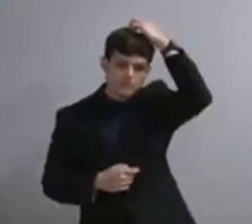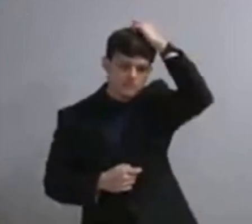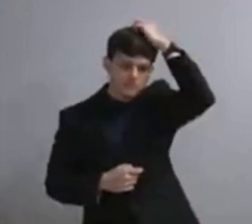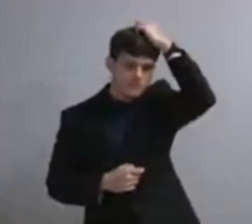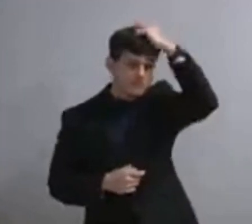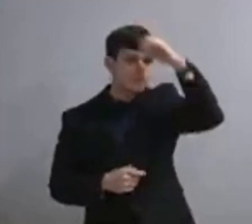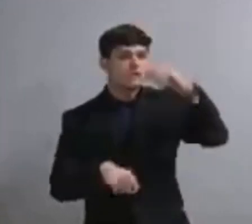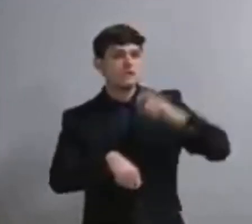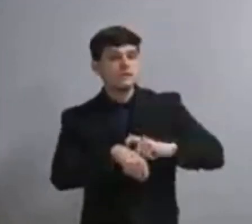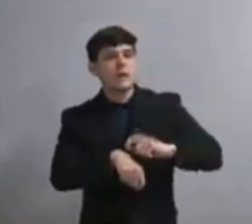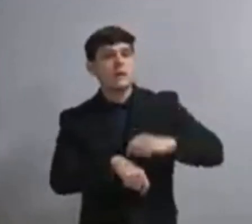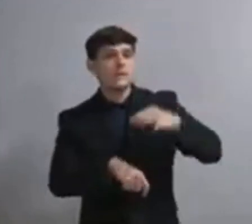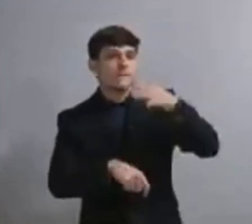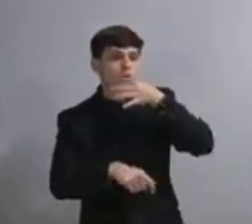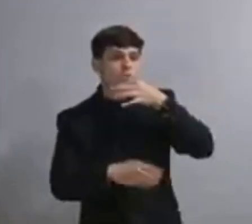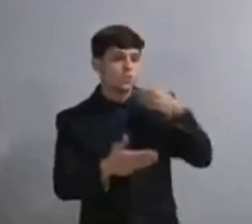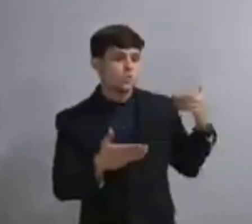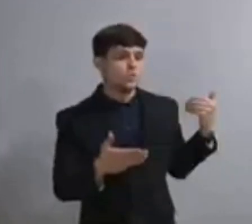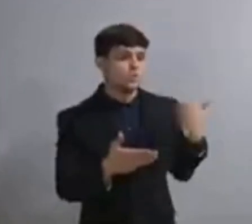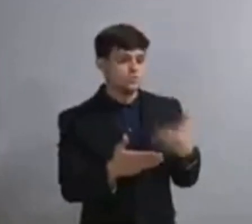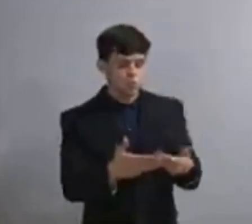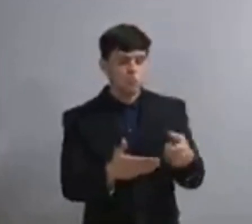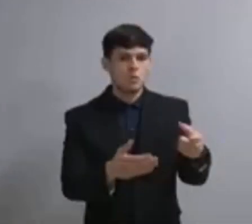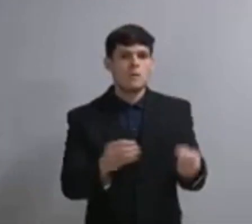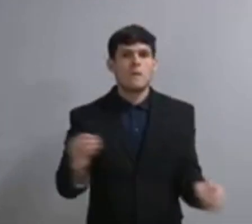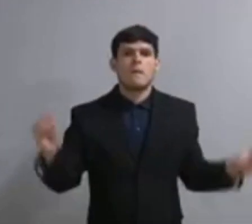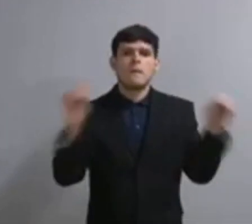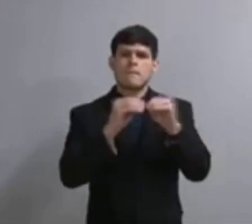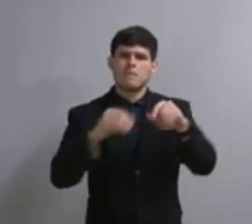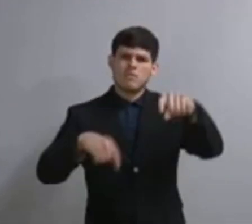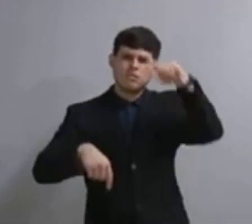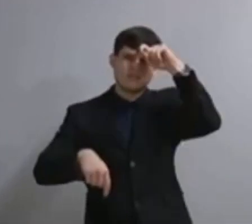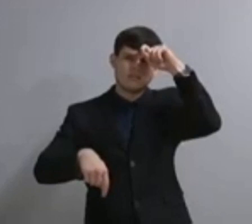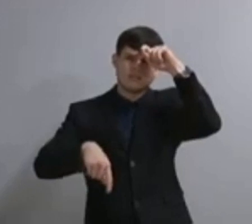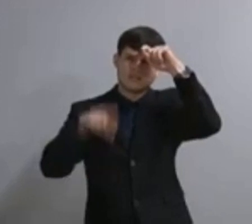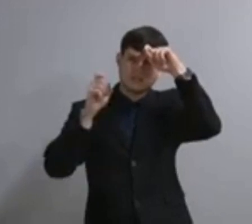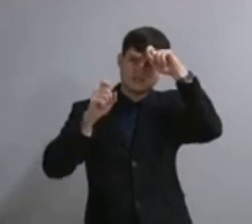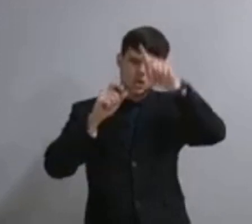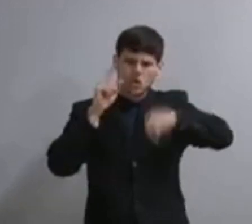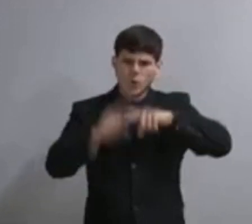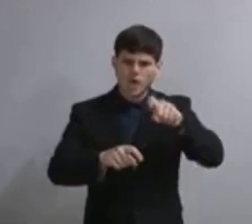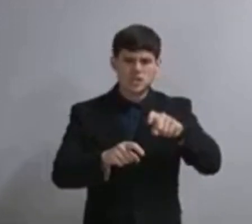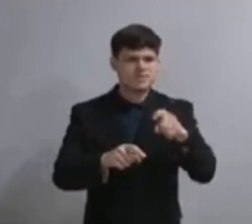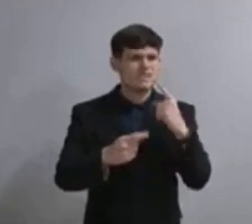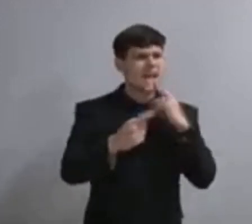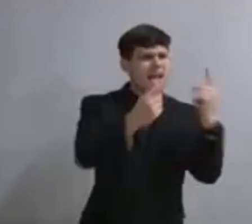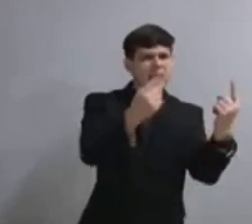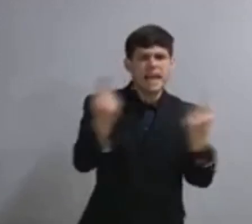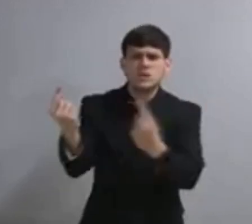The time is coming when you will have even more questions than answers.